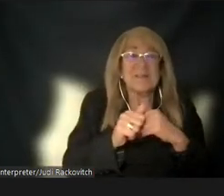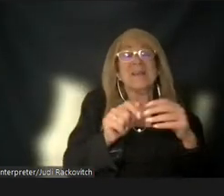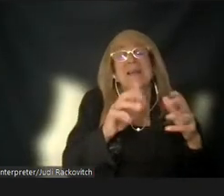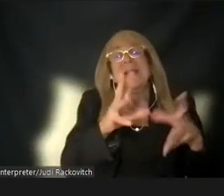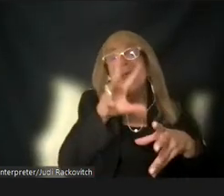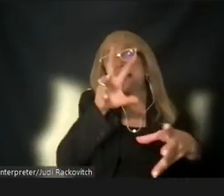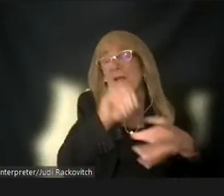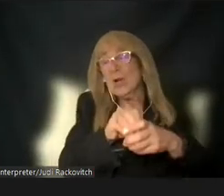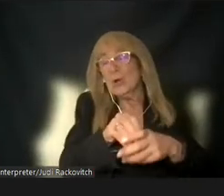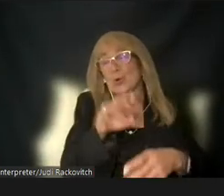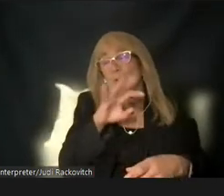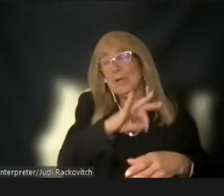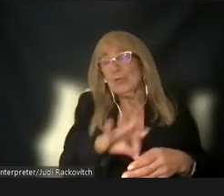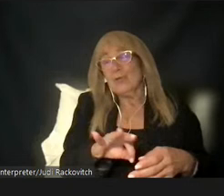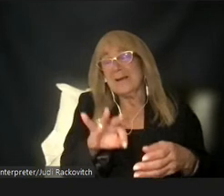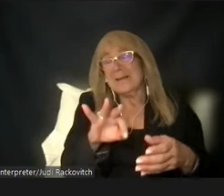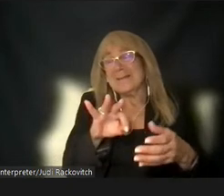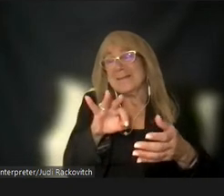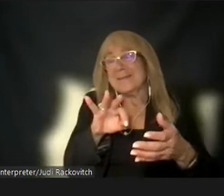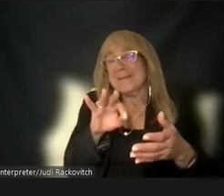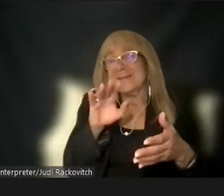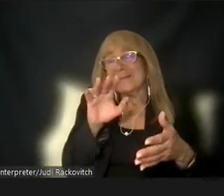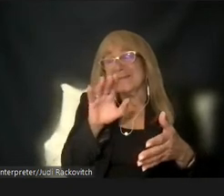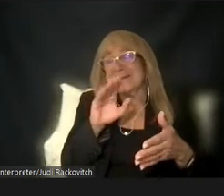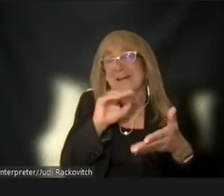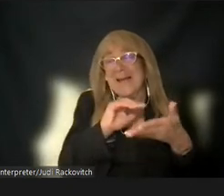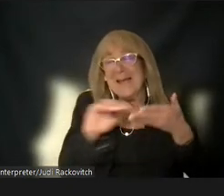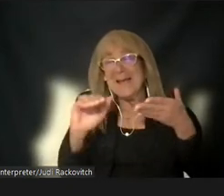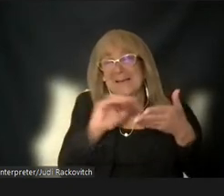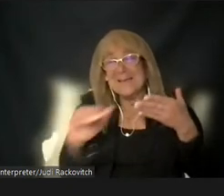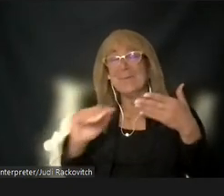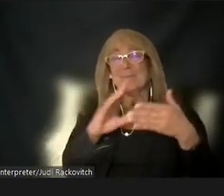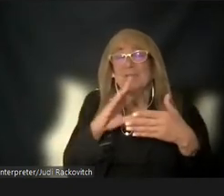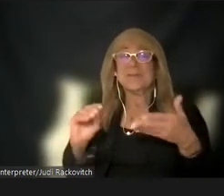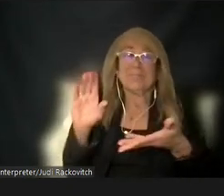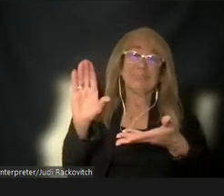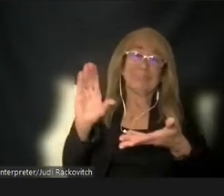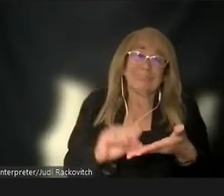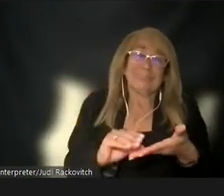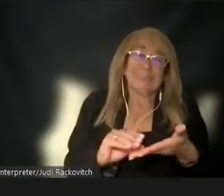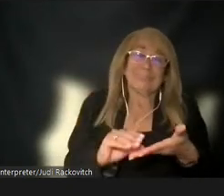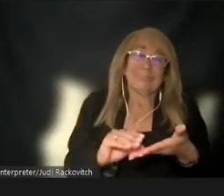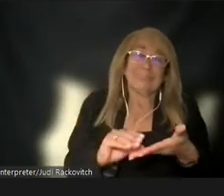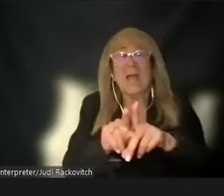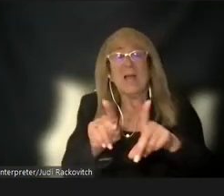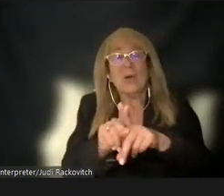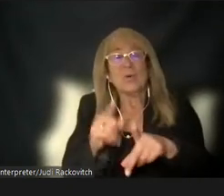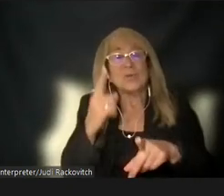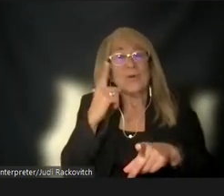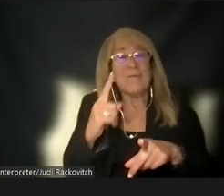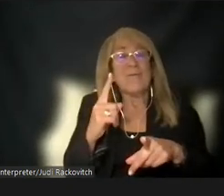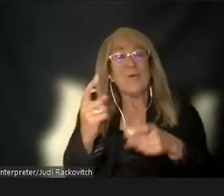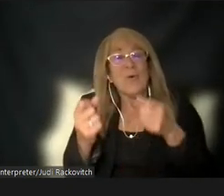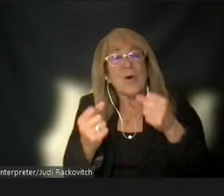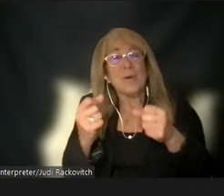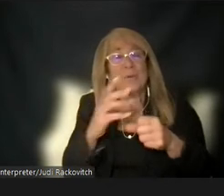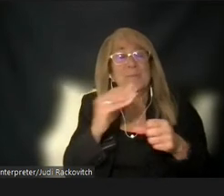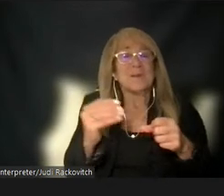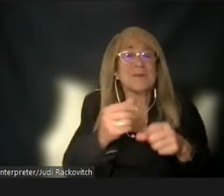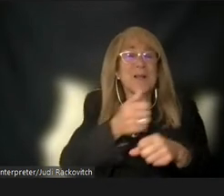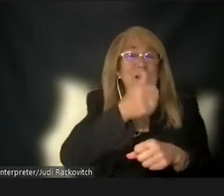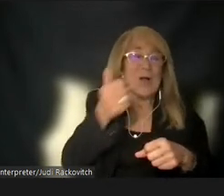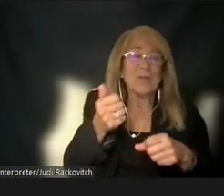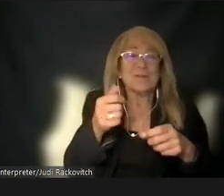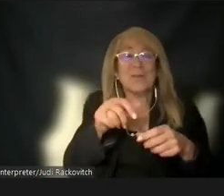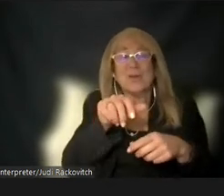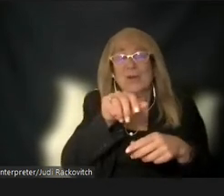and or discounts are provided. The range of potential toll rates for automobiles using tolls by mail would be higher, roughly $14 to $35